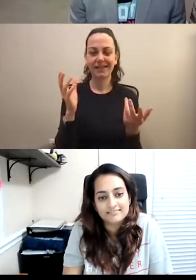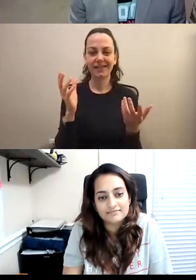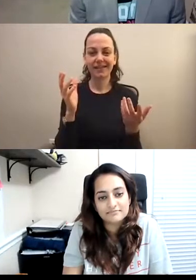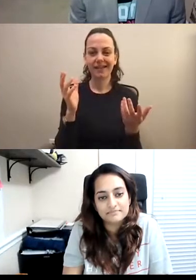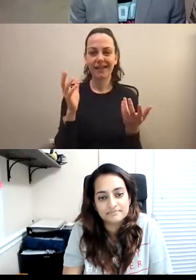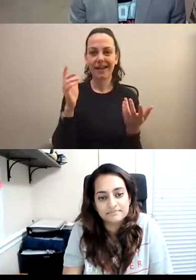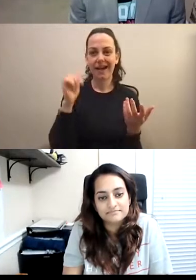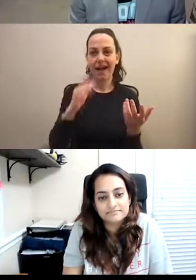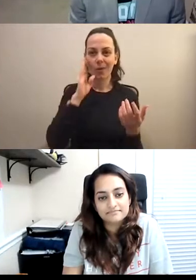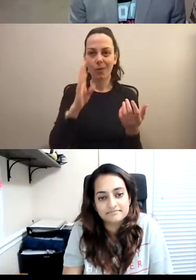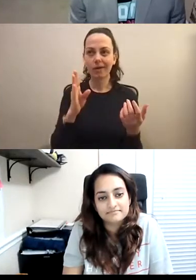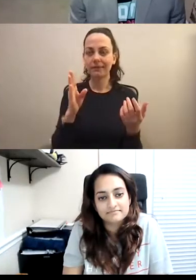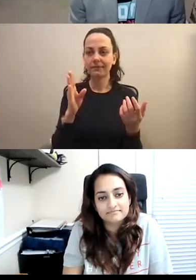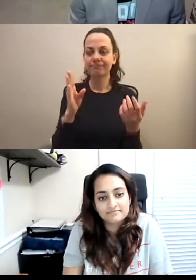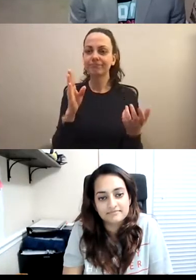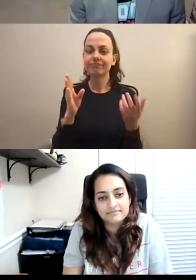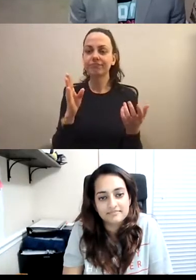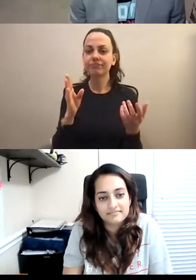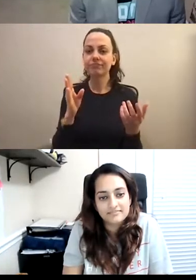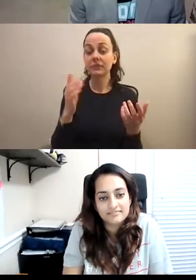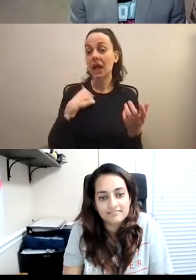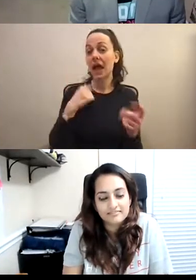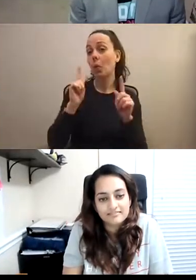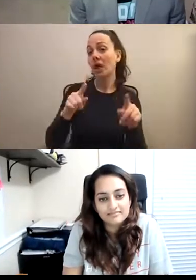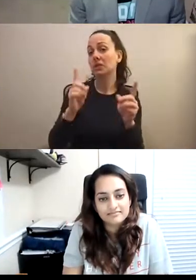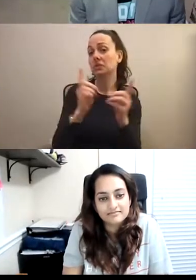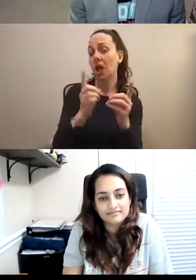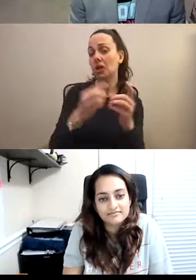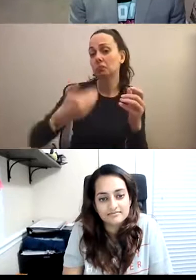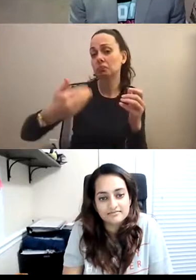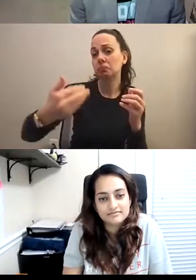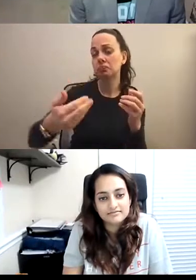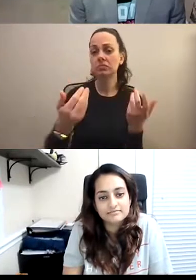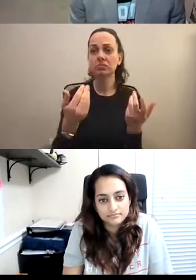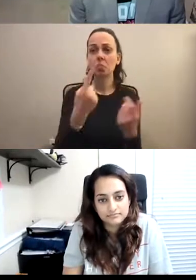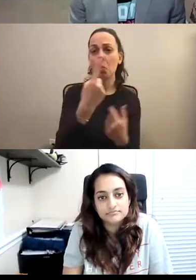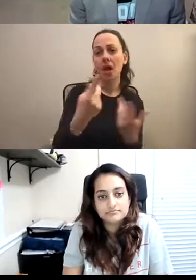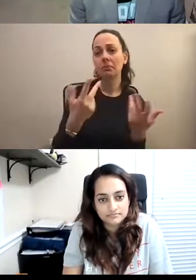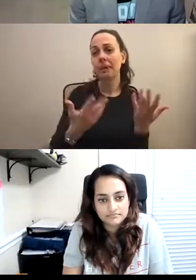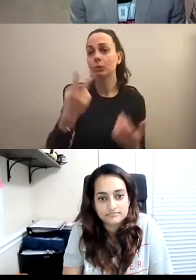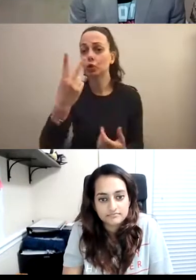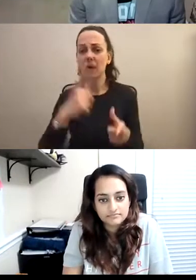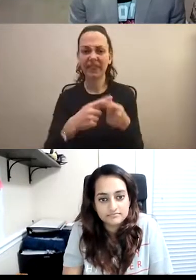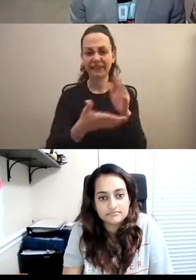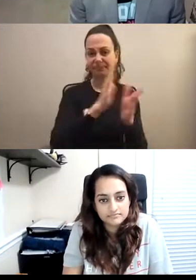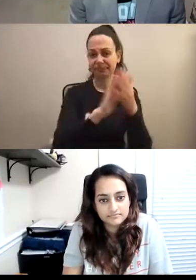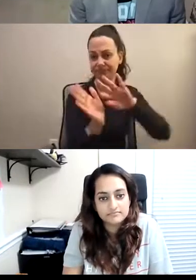I would I'd go on dates for like a 1 or 2 dates and then be done with them.